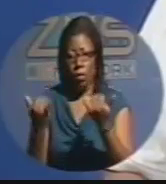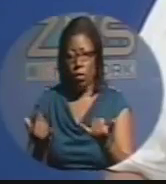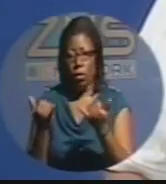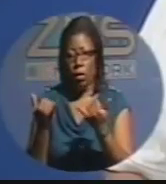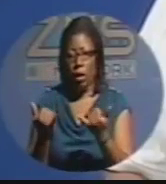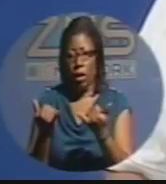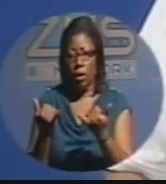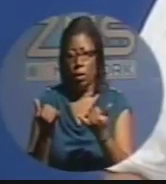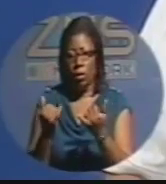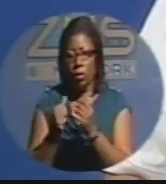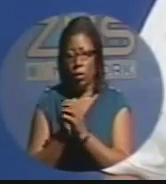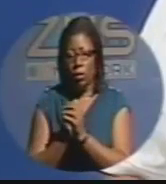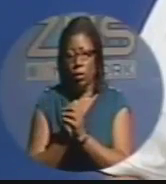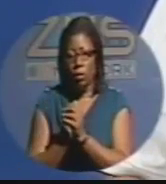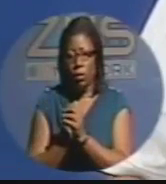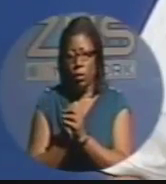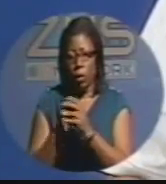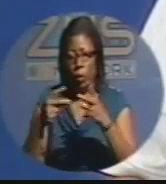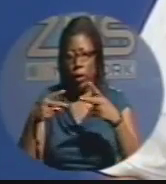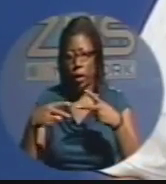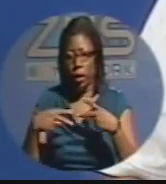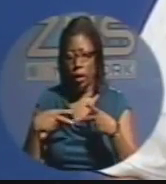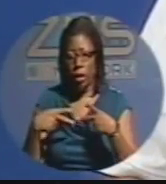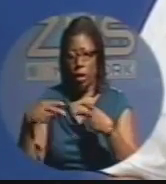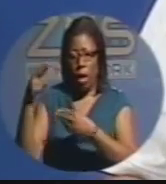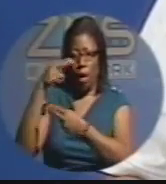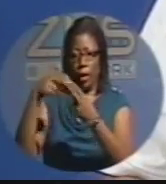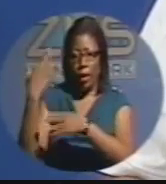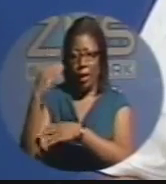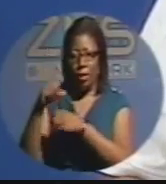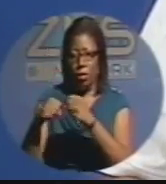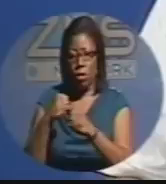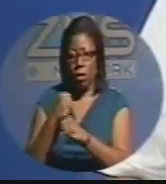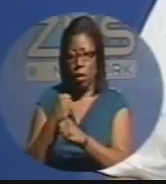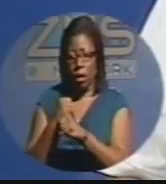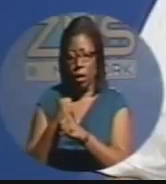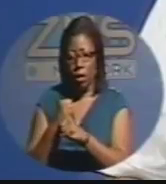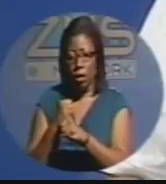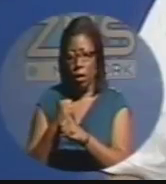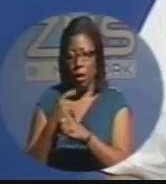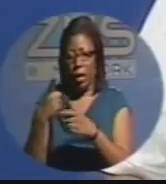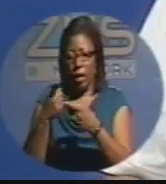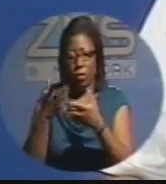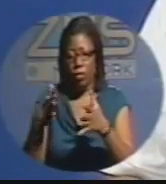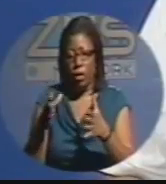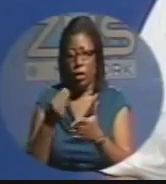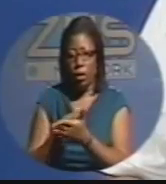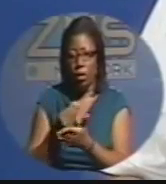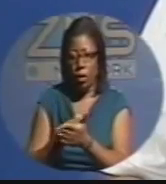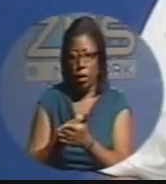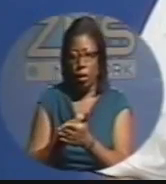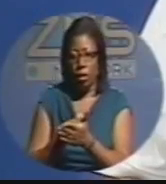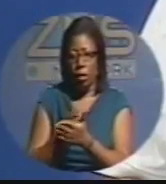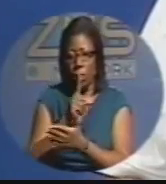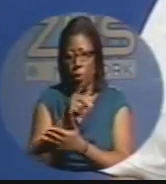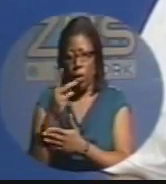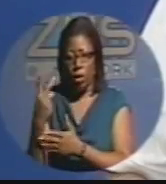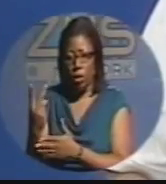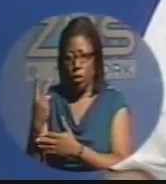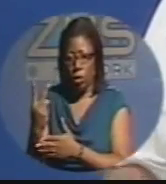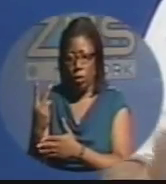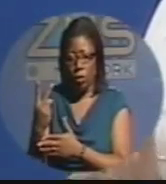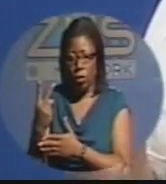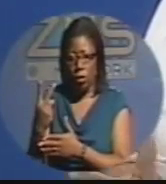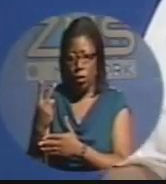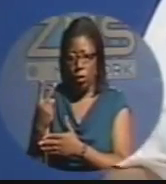know, like I said, we had Hurricane Irene last year, which has depleted our funds. We've had 1 or 2 donations come in, but not to